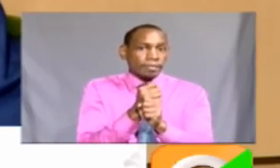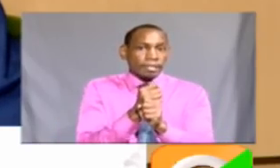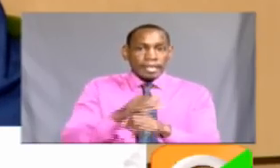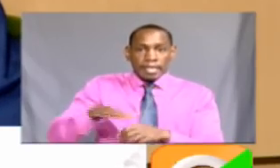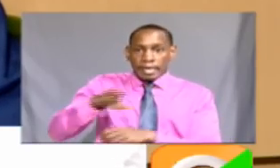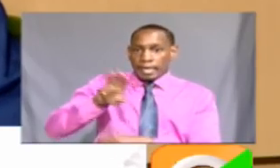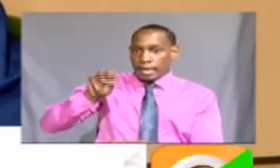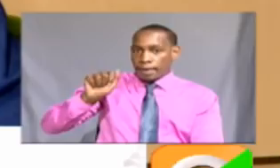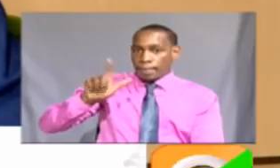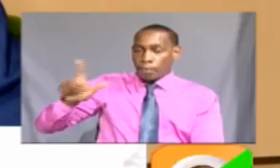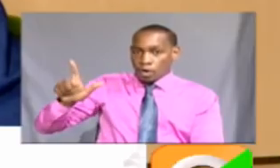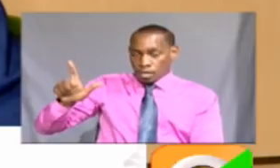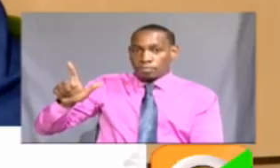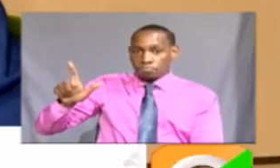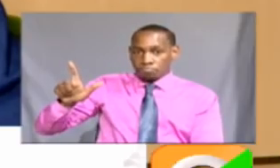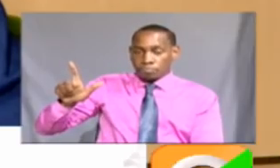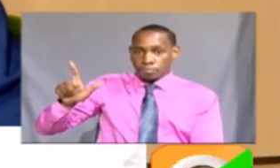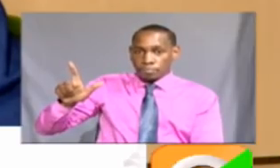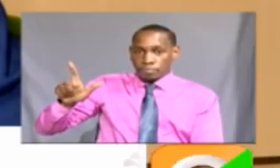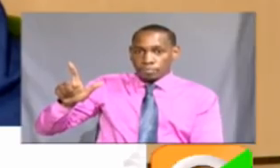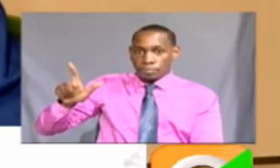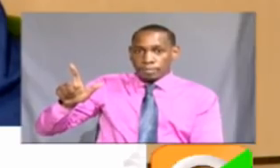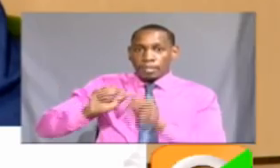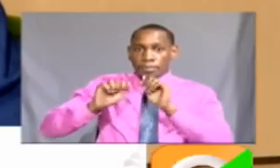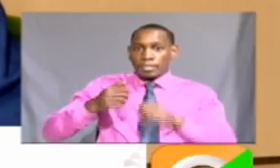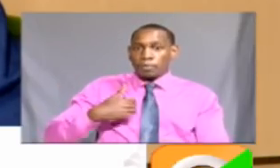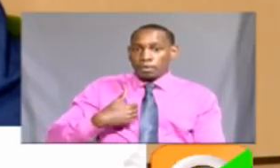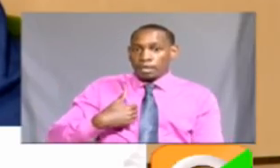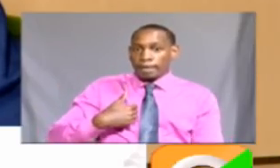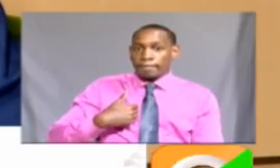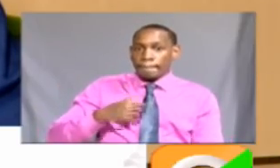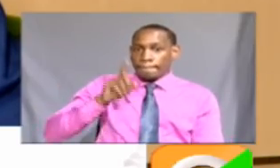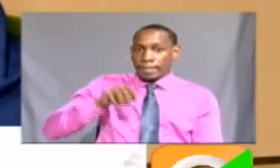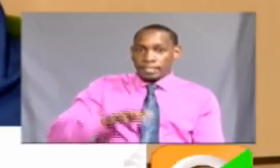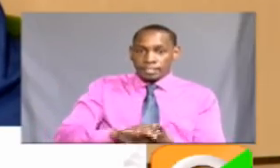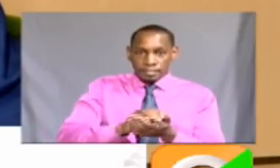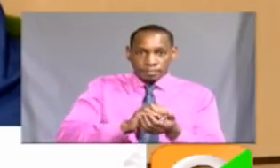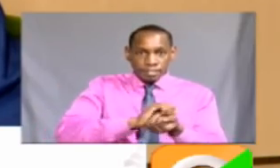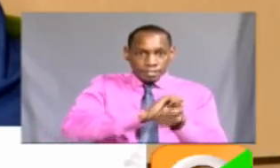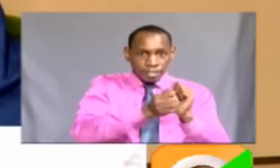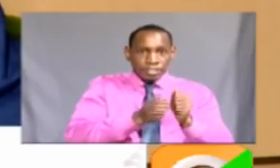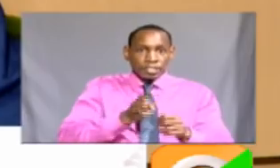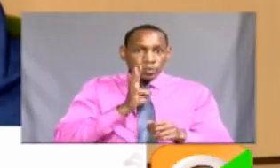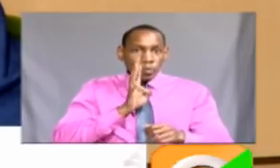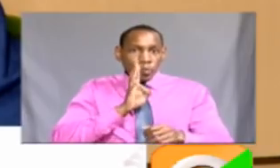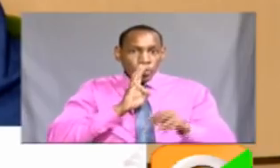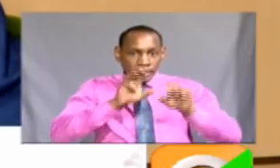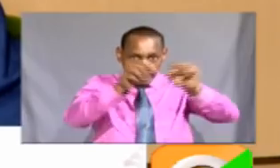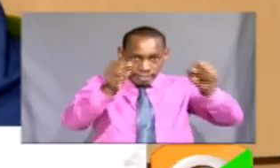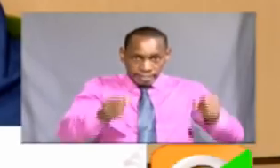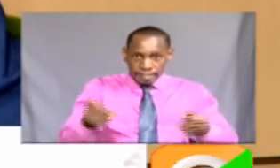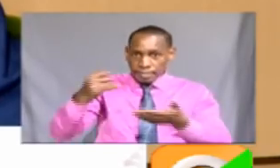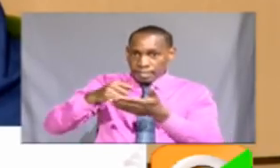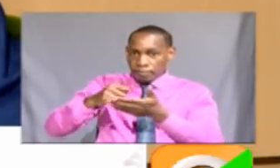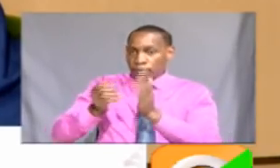mall, for example, you would have to redo the plumbing, involve an architect, and